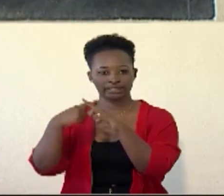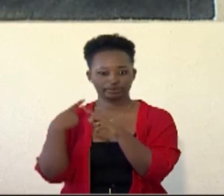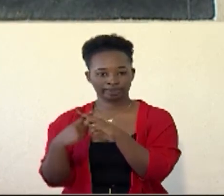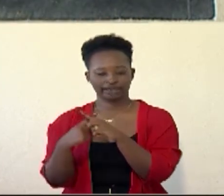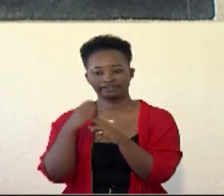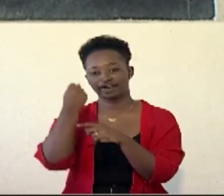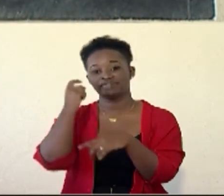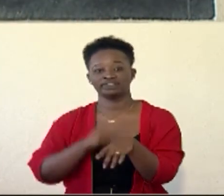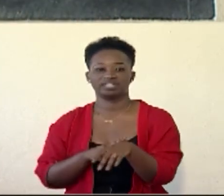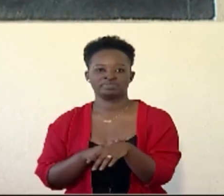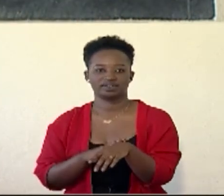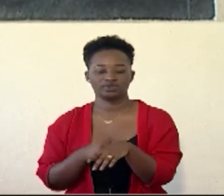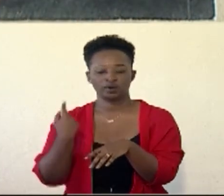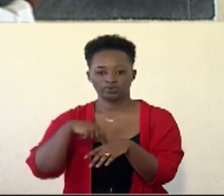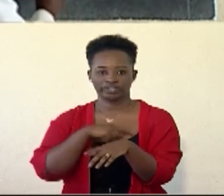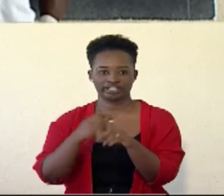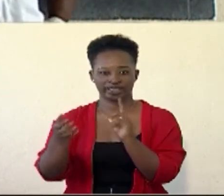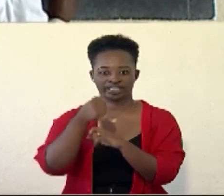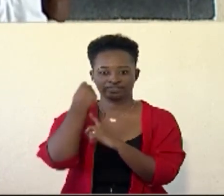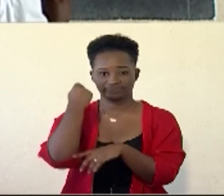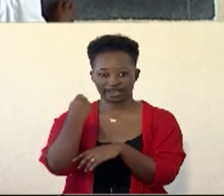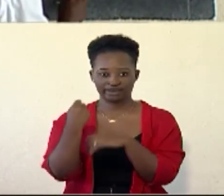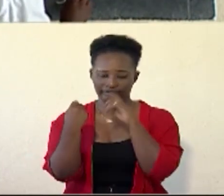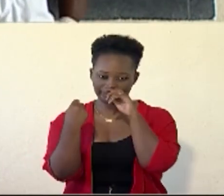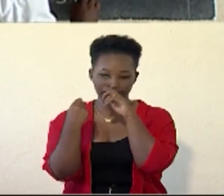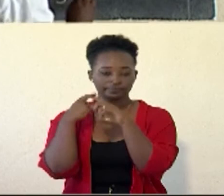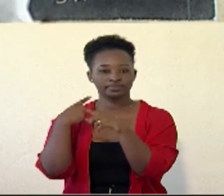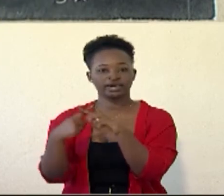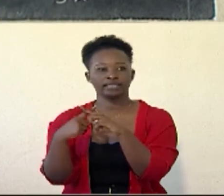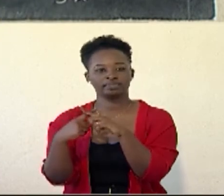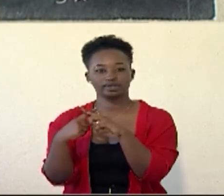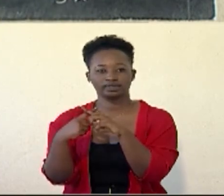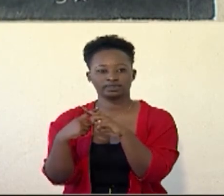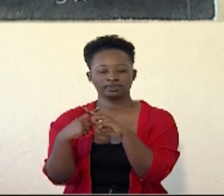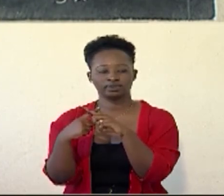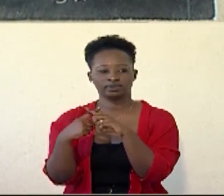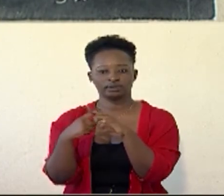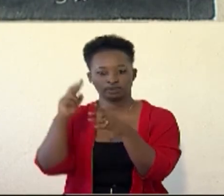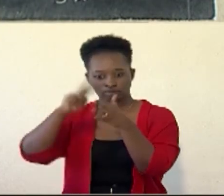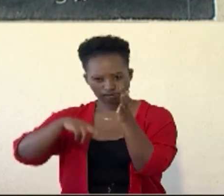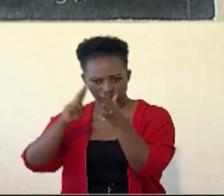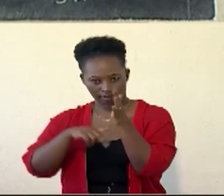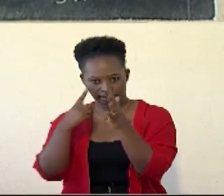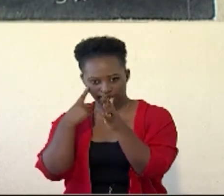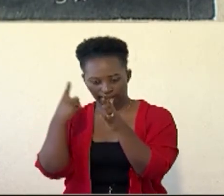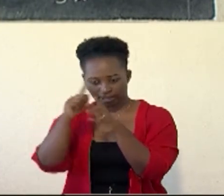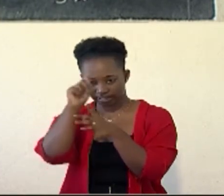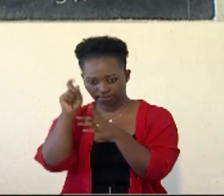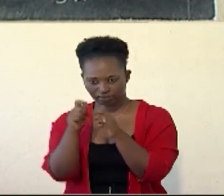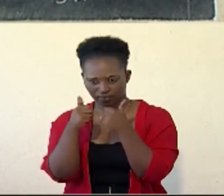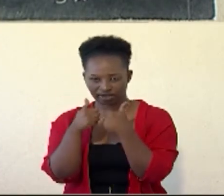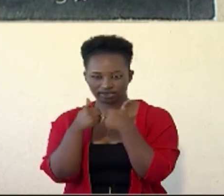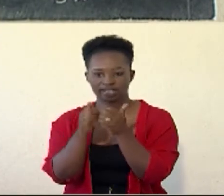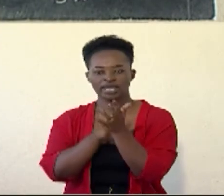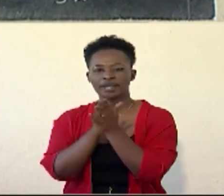5 times. We shall get 5 times read on the question, the